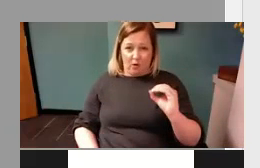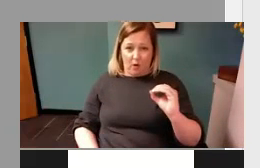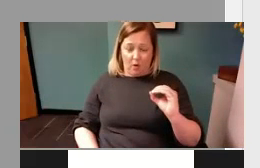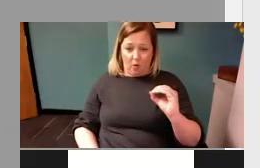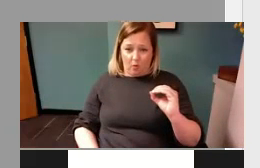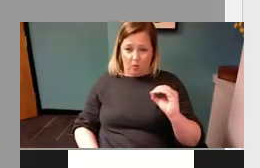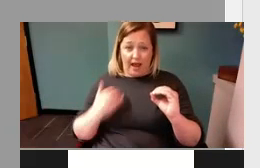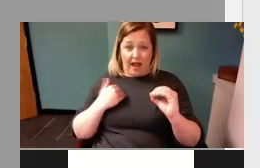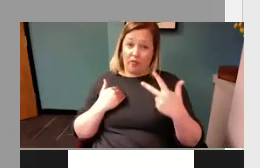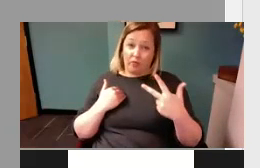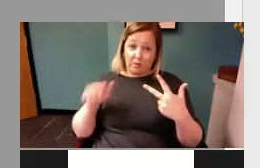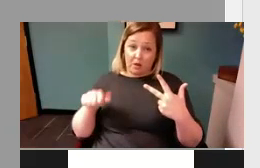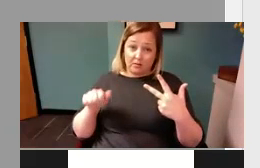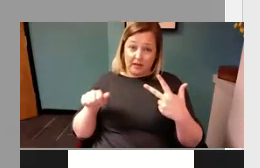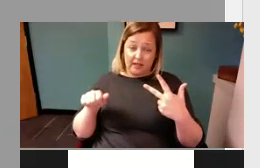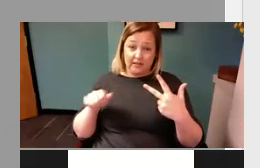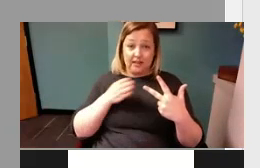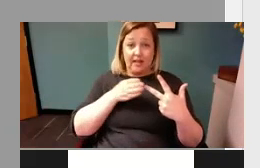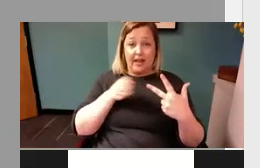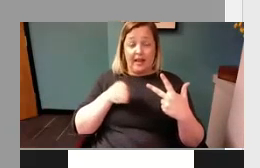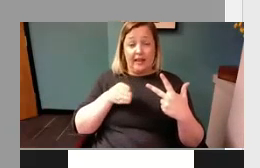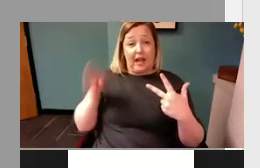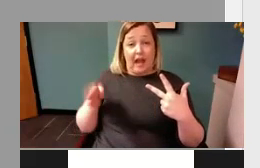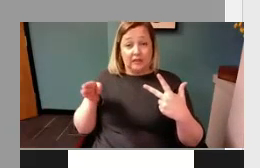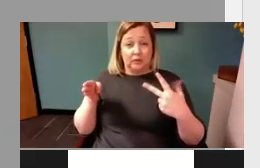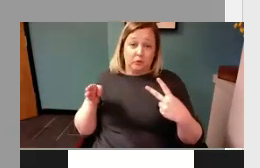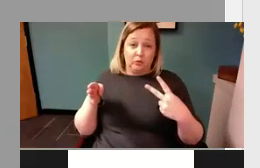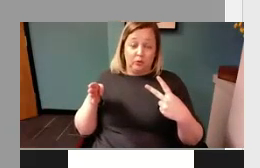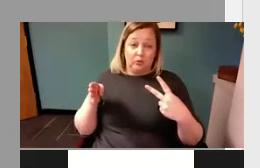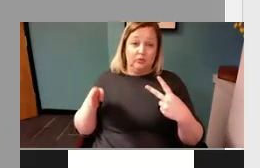B or C. We see the next one. Okay, that is definitely B. So 1 ends up being A.